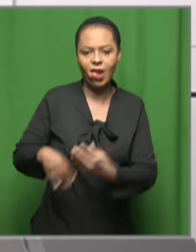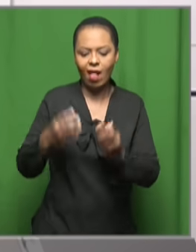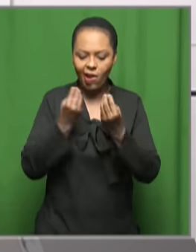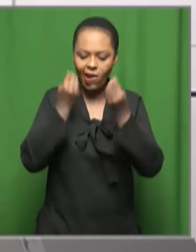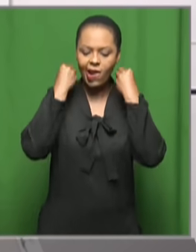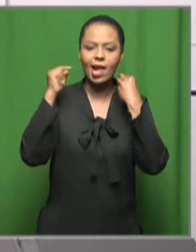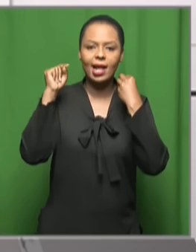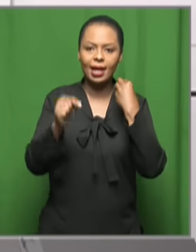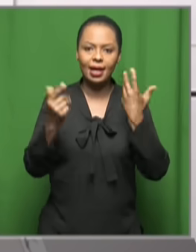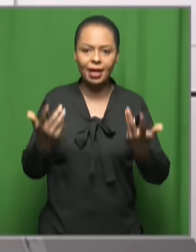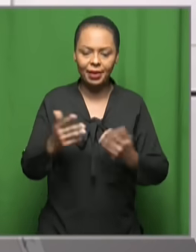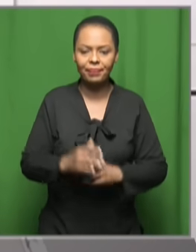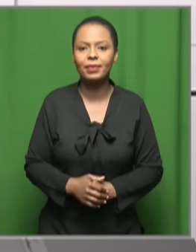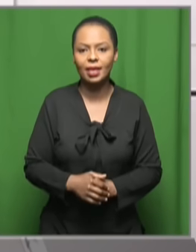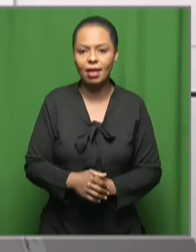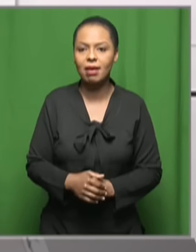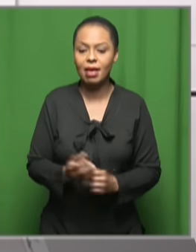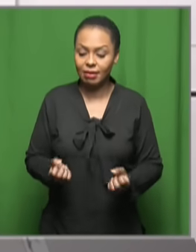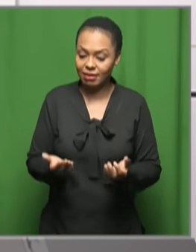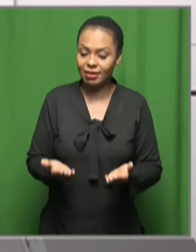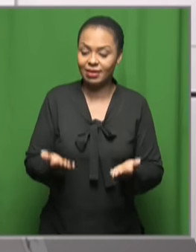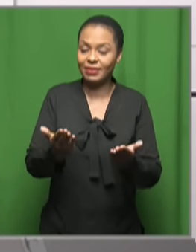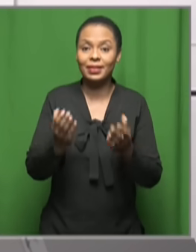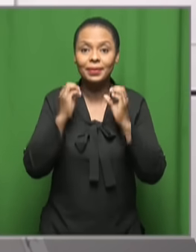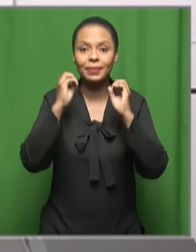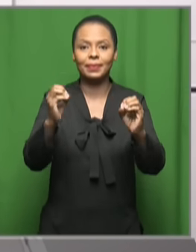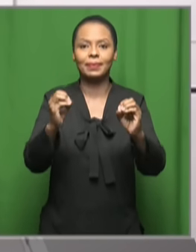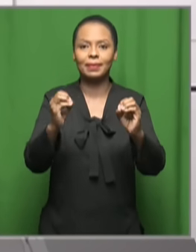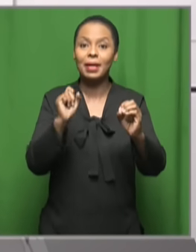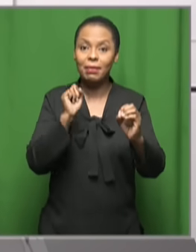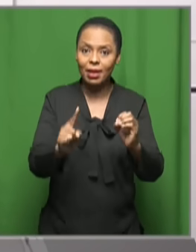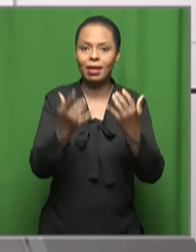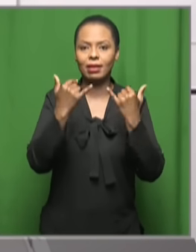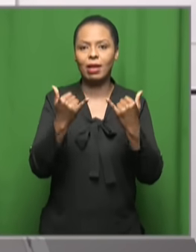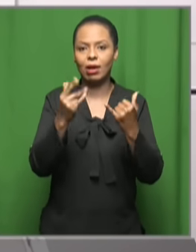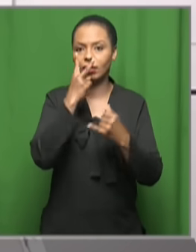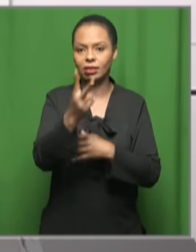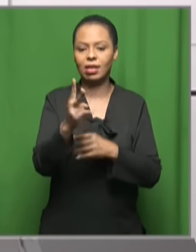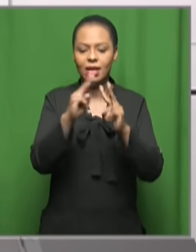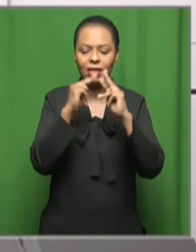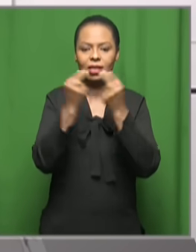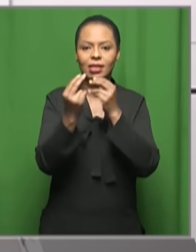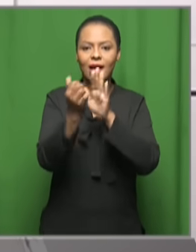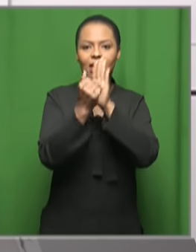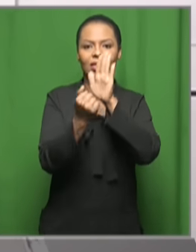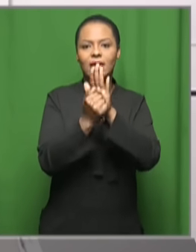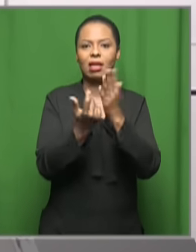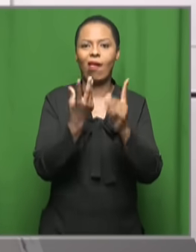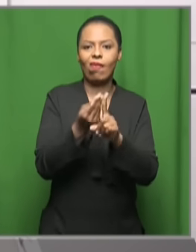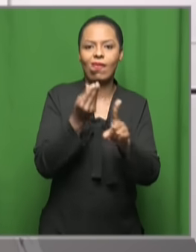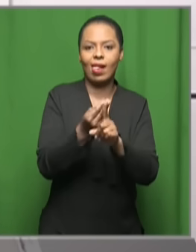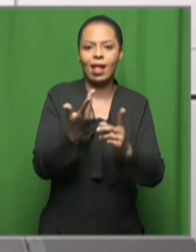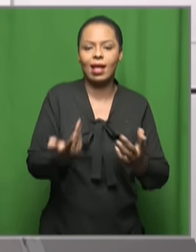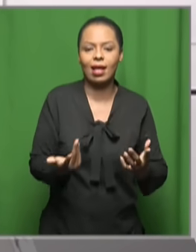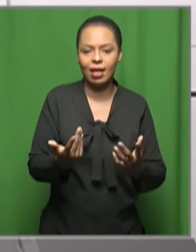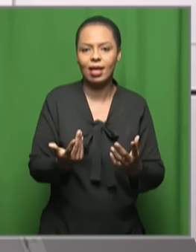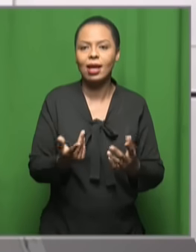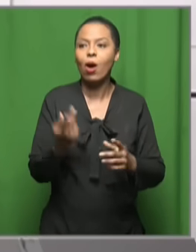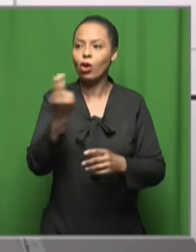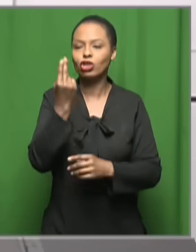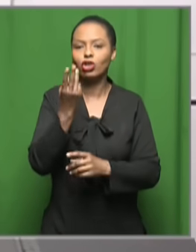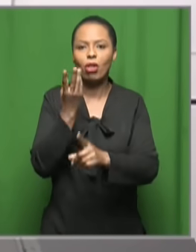agenda of the country. And as a result, that does not only undermine the national agenda, but it also undermines the global agenda, such